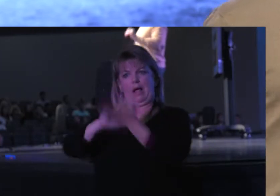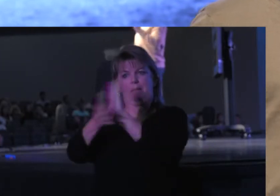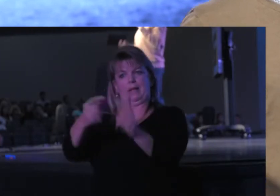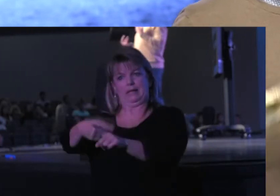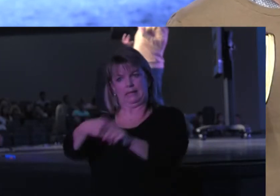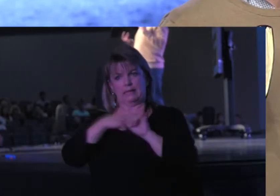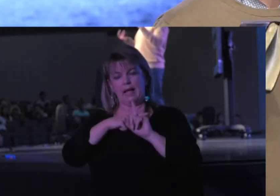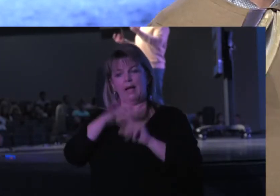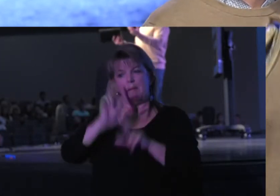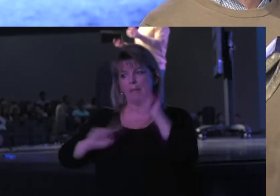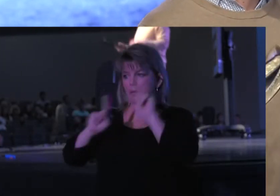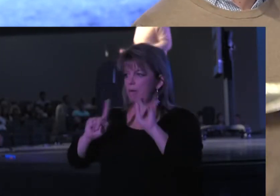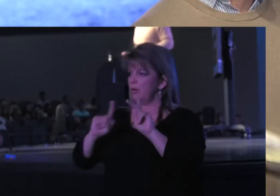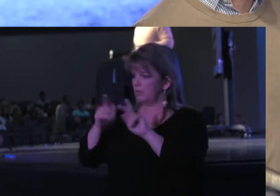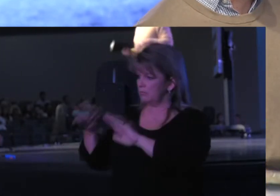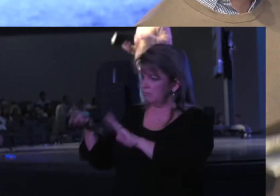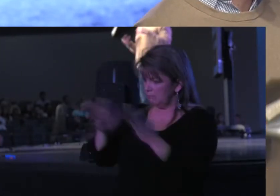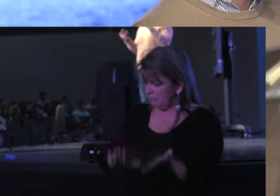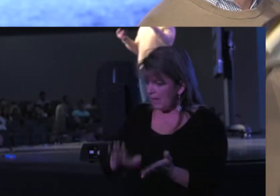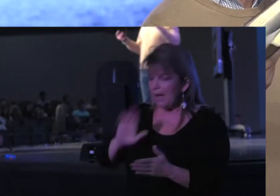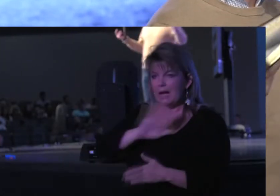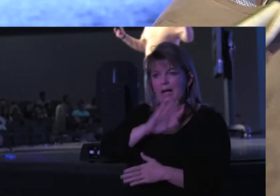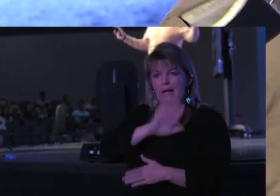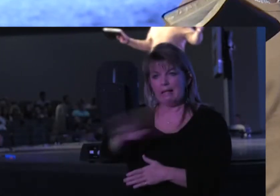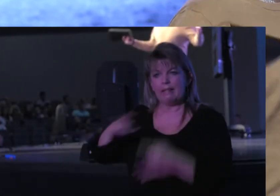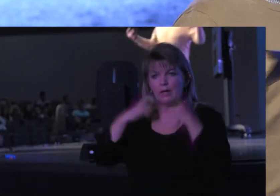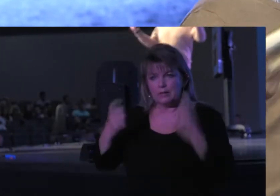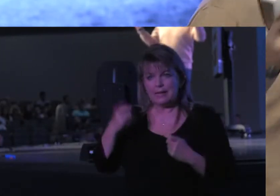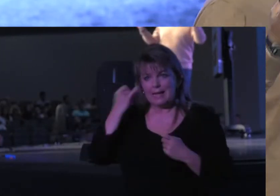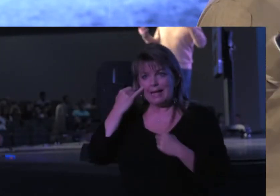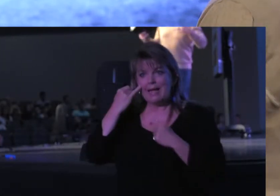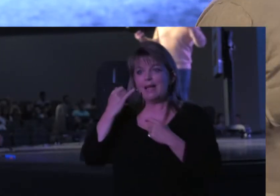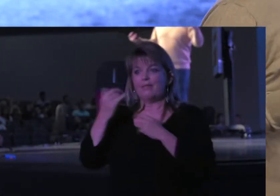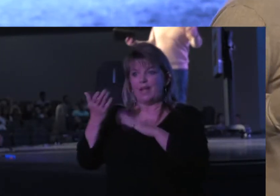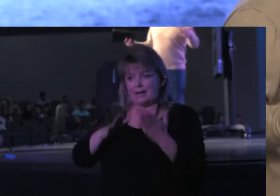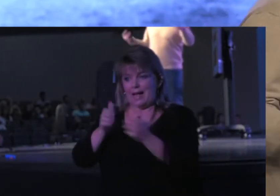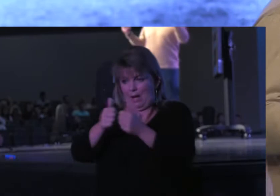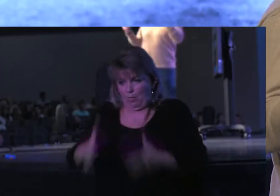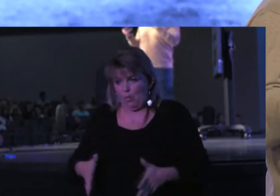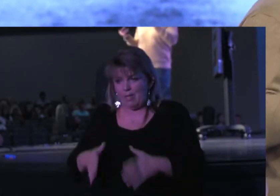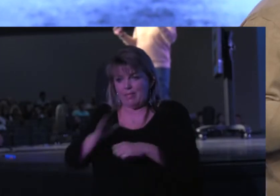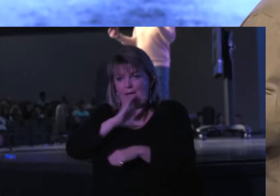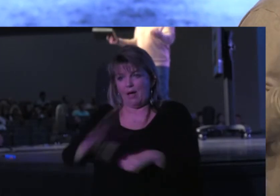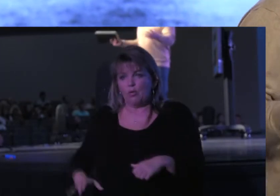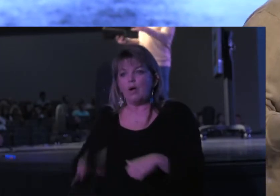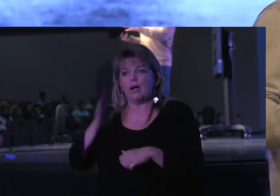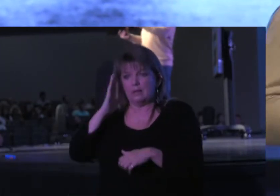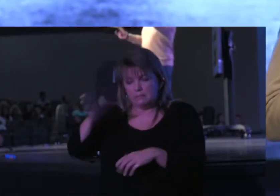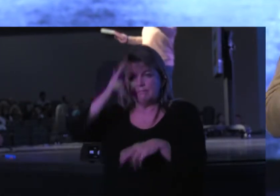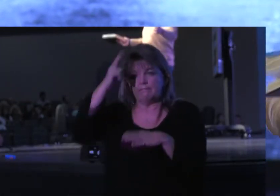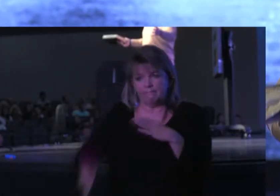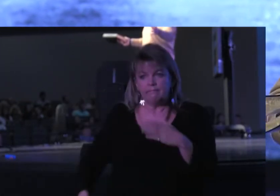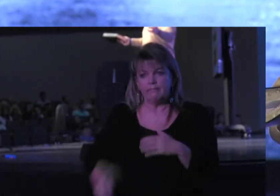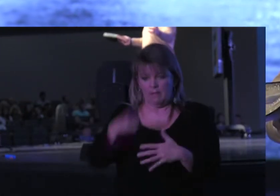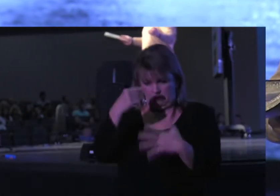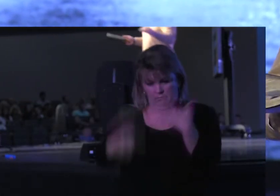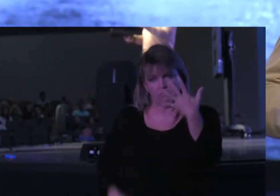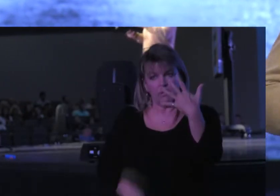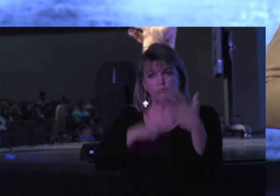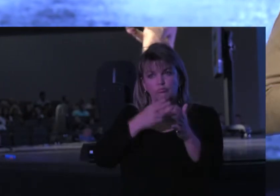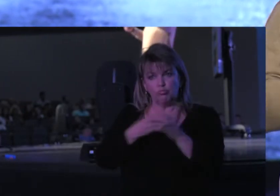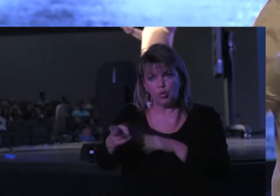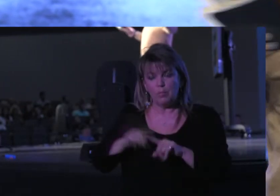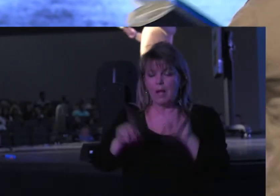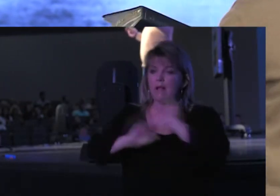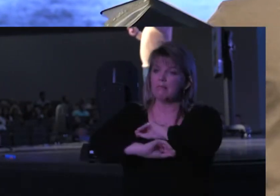saved. And so people do die in their sin. And if they die without Christ, they die condemned to hell. All those are true.